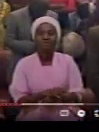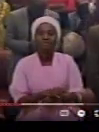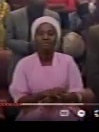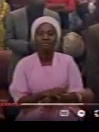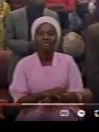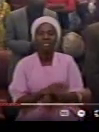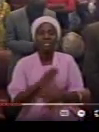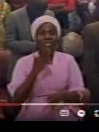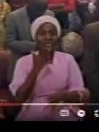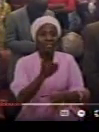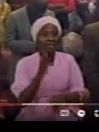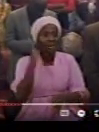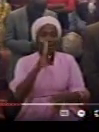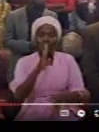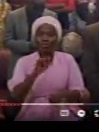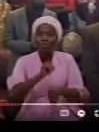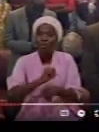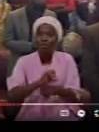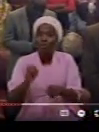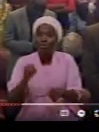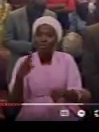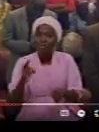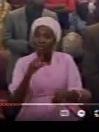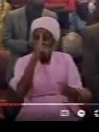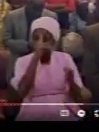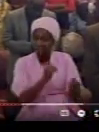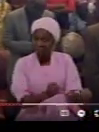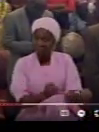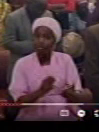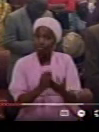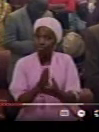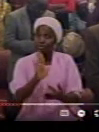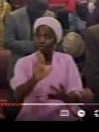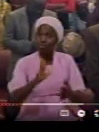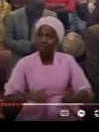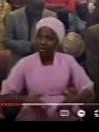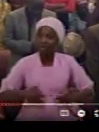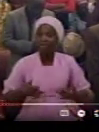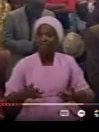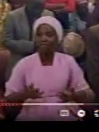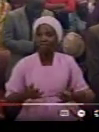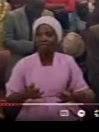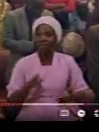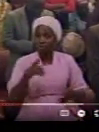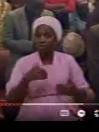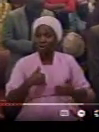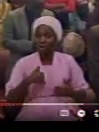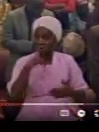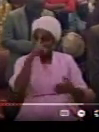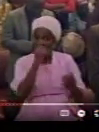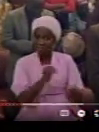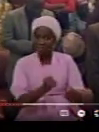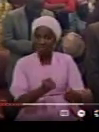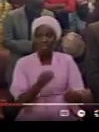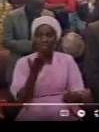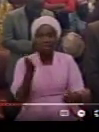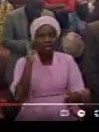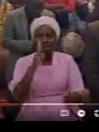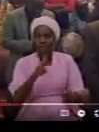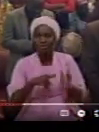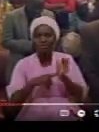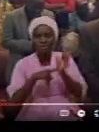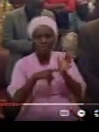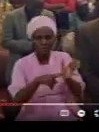There will be exploits of faith through your life. You have faith. There will be